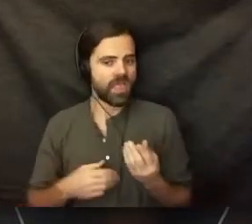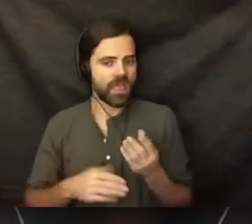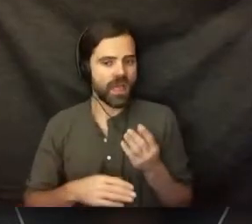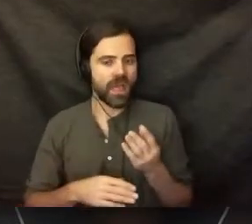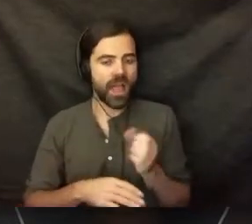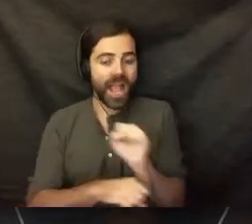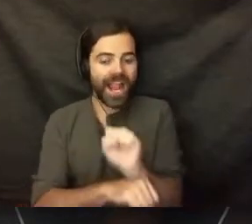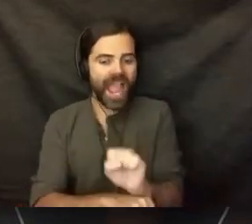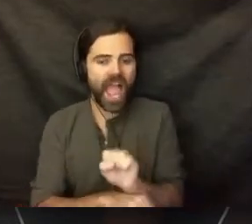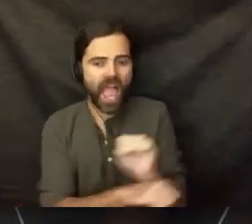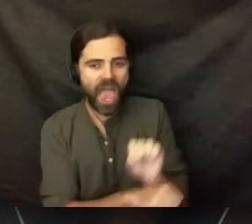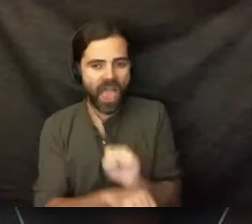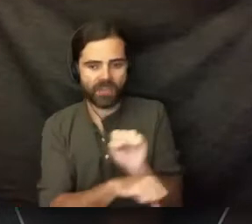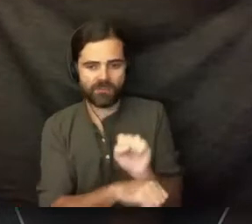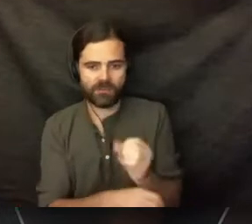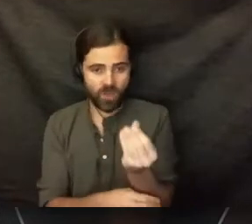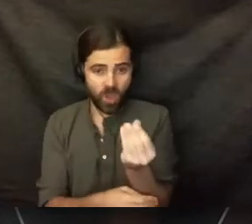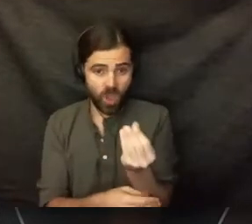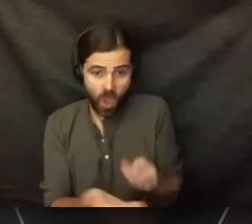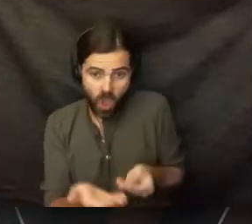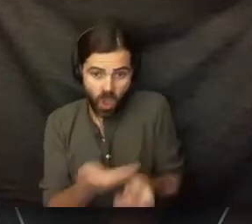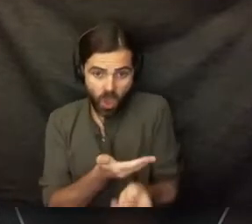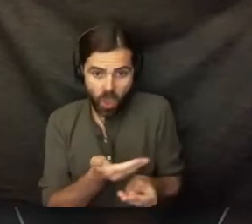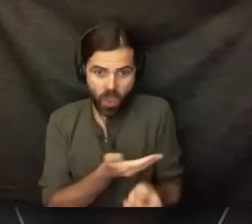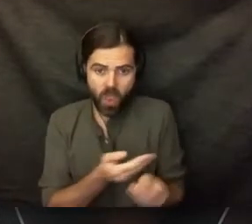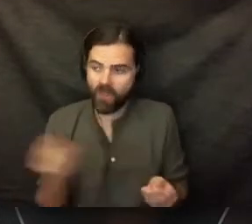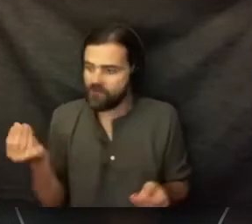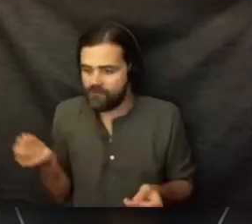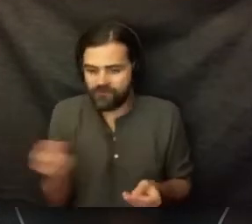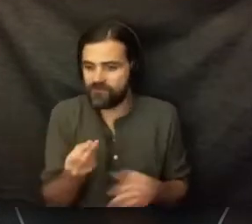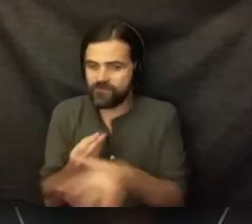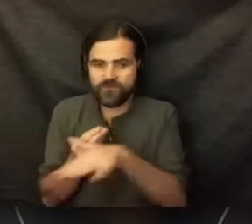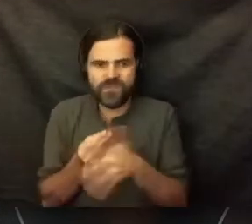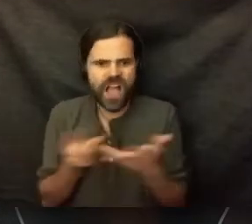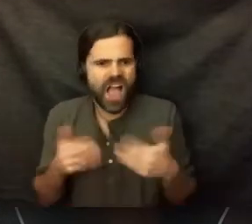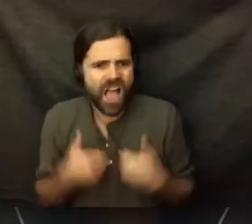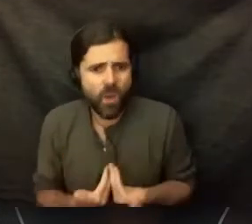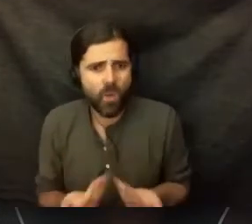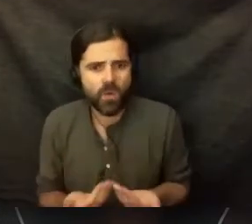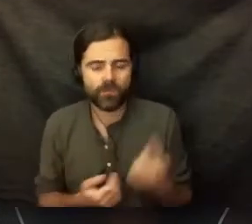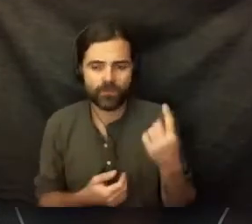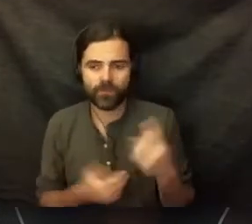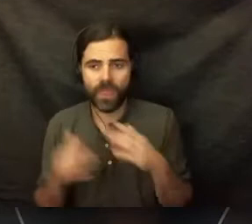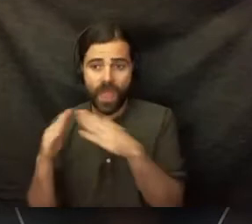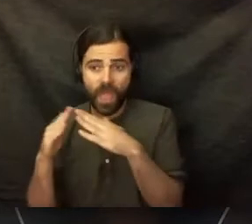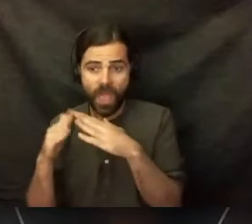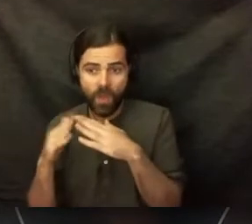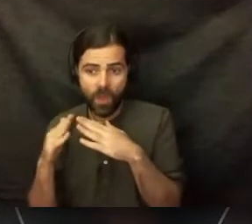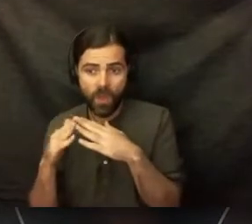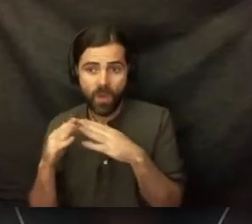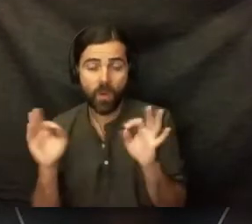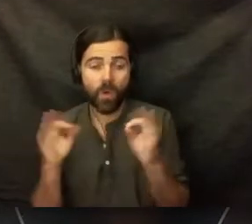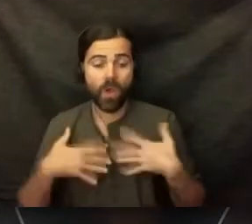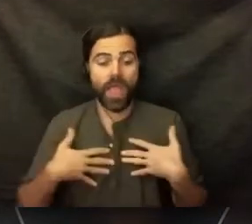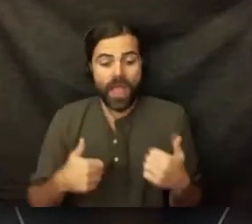financial models to actually account for these spillover externalities, whether that's housing and the healthcare system, or